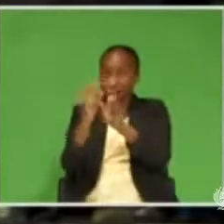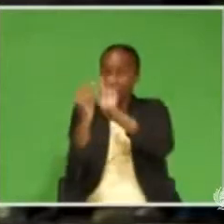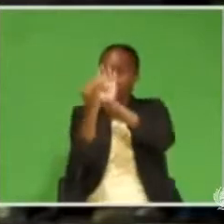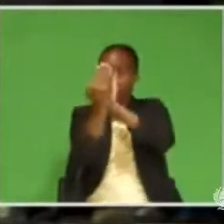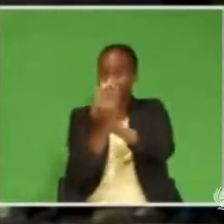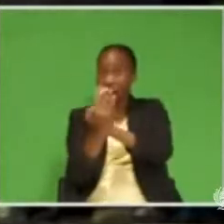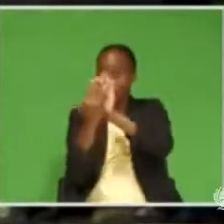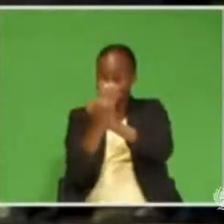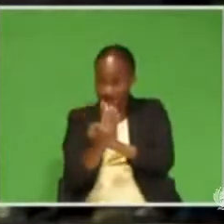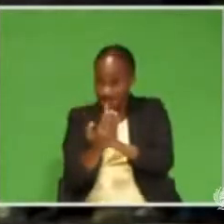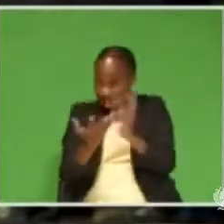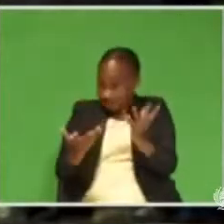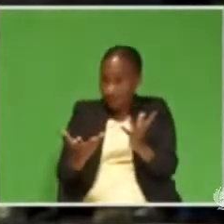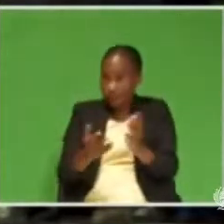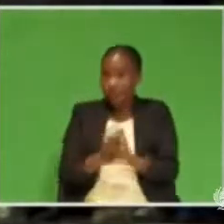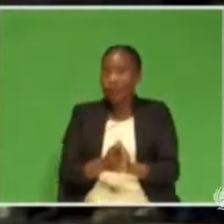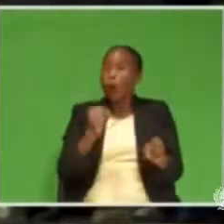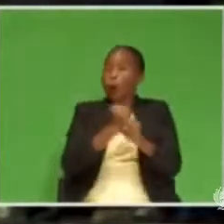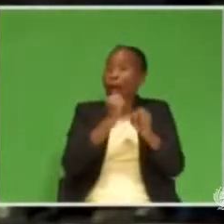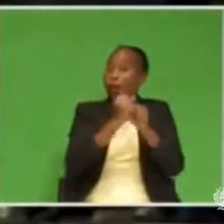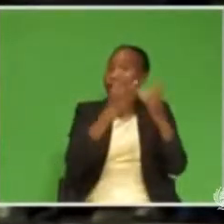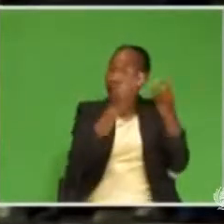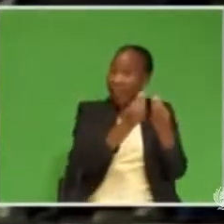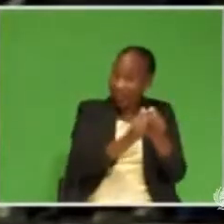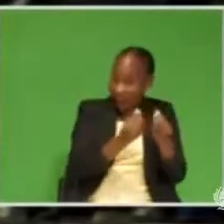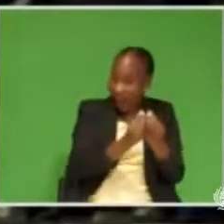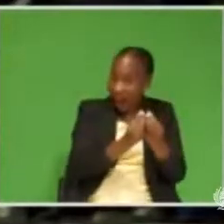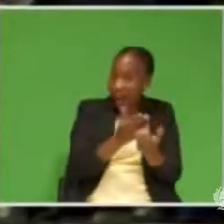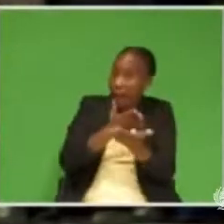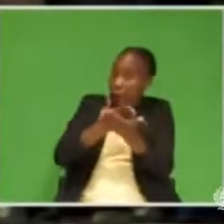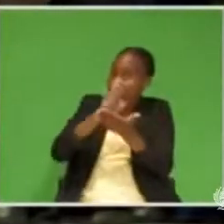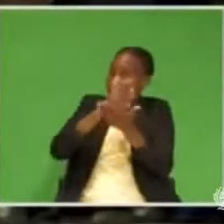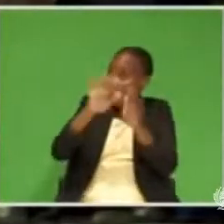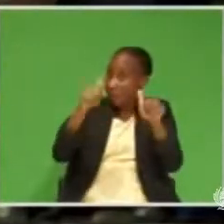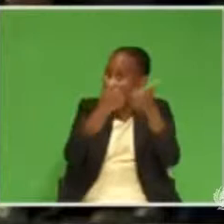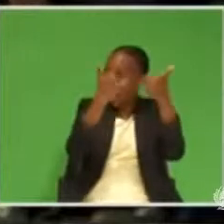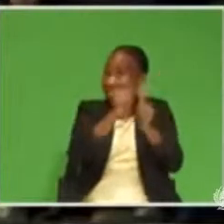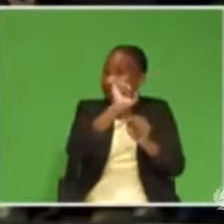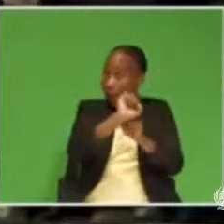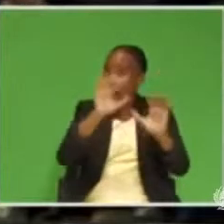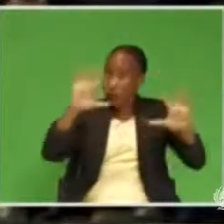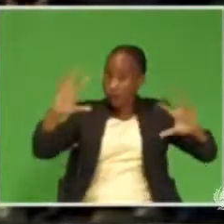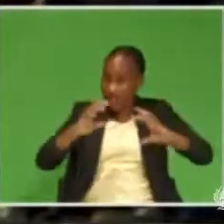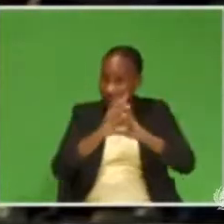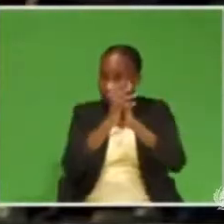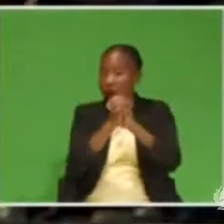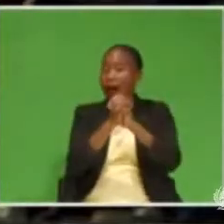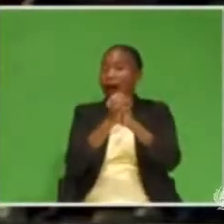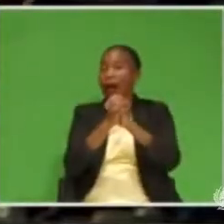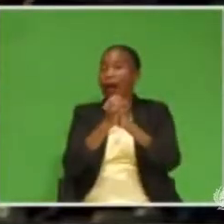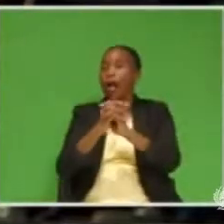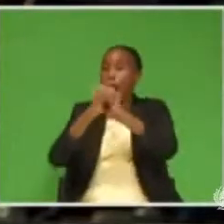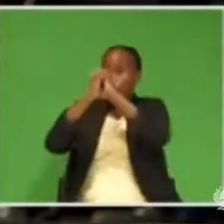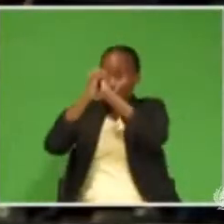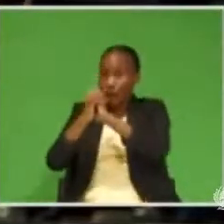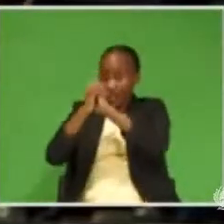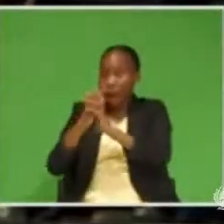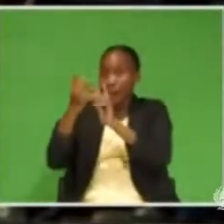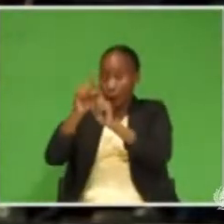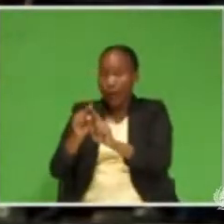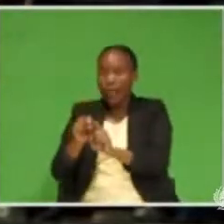Whether they work together and confront their challenges as one, united by a